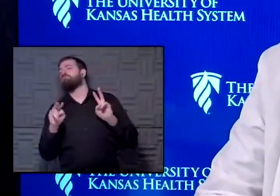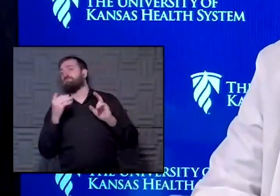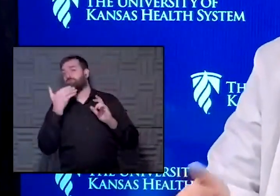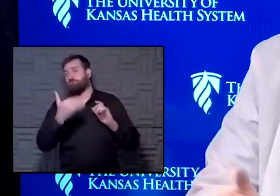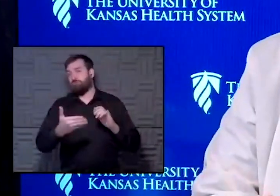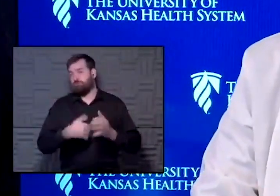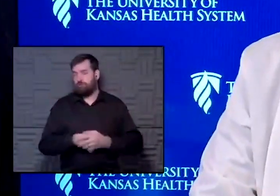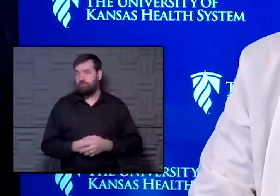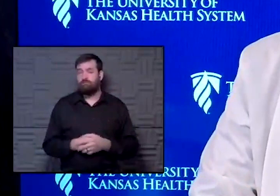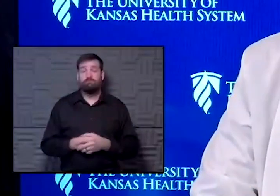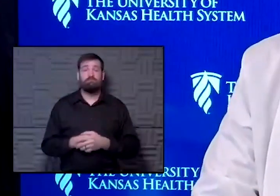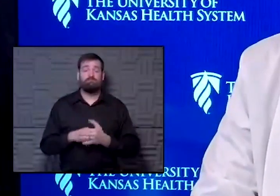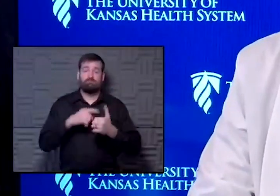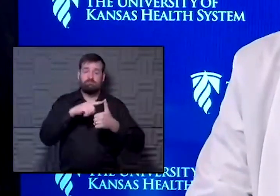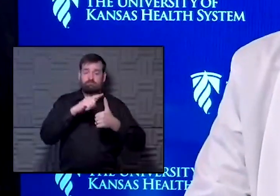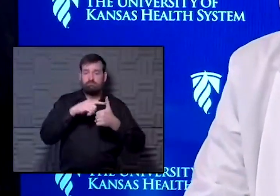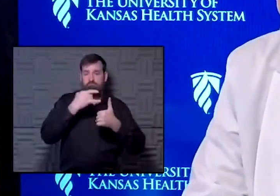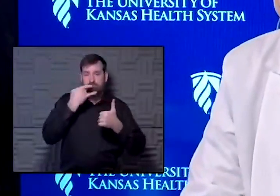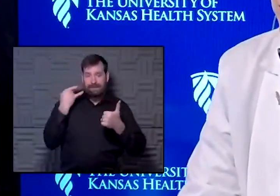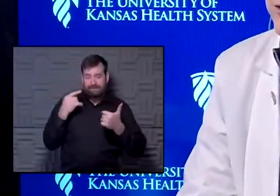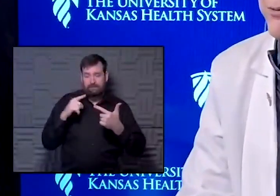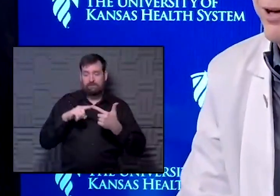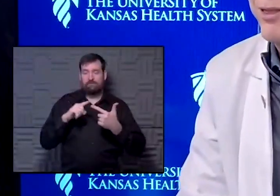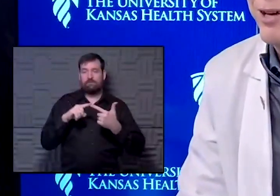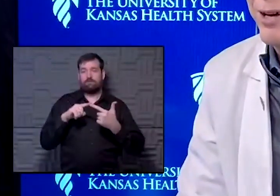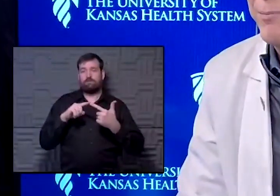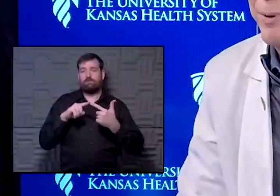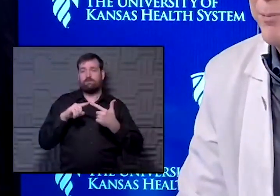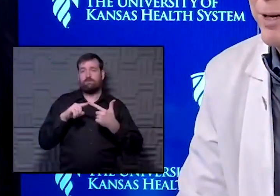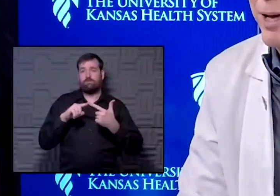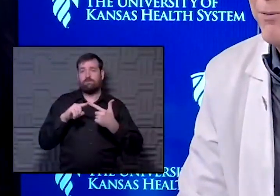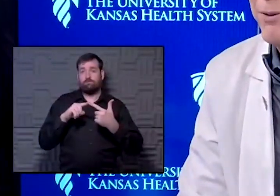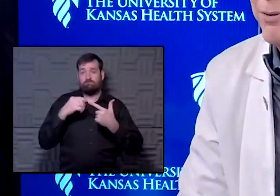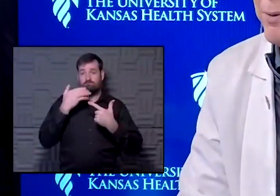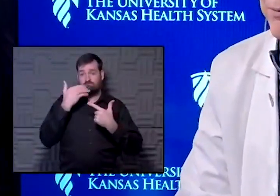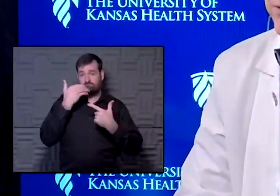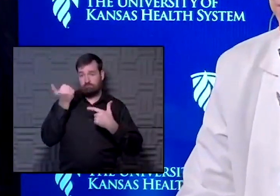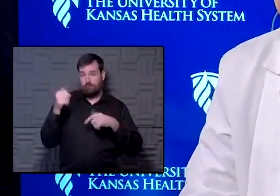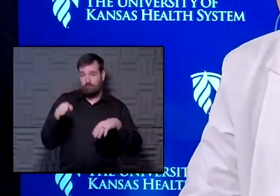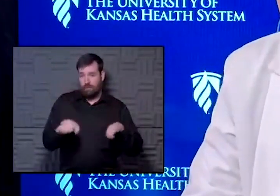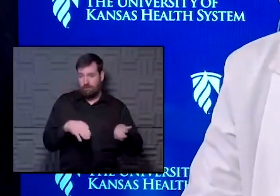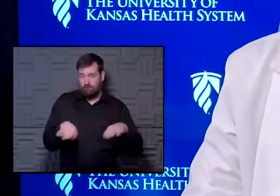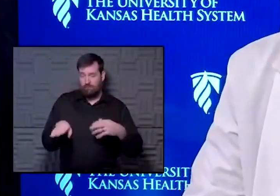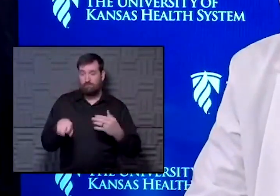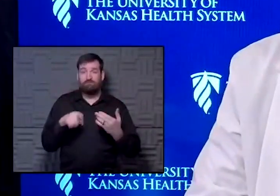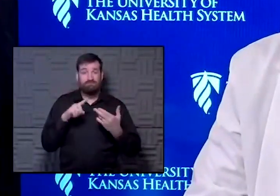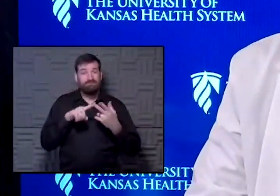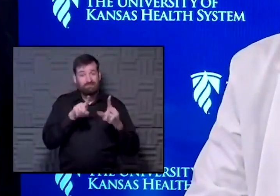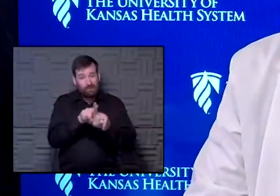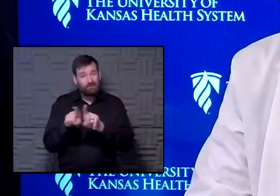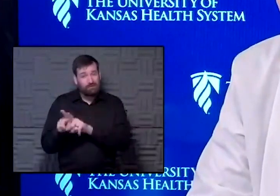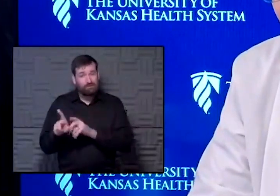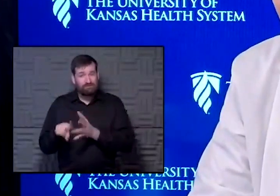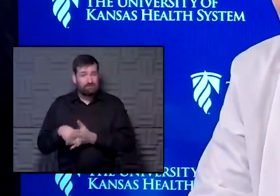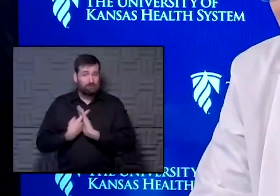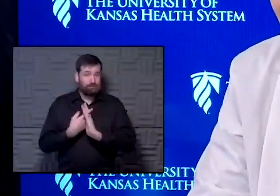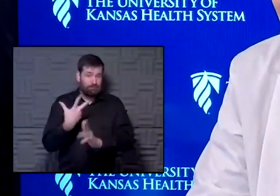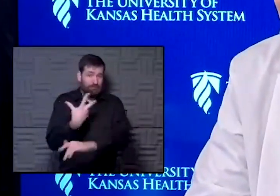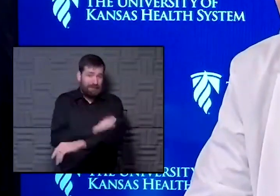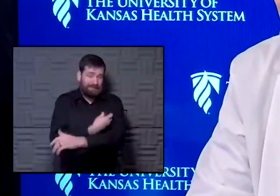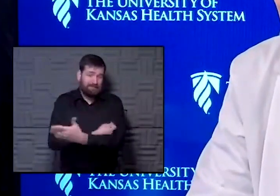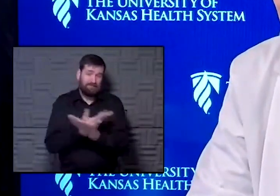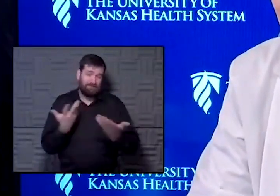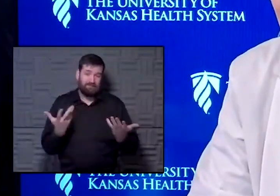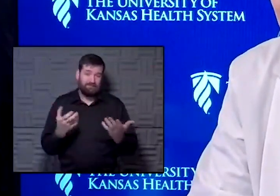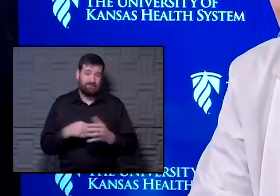it's got to be a combination of masking along with better behavior that people are doing and vaccination. And let's be